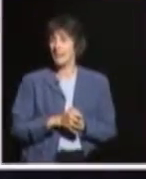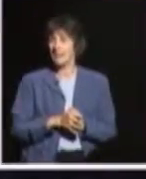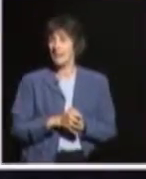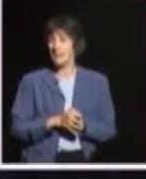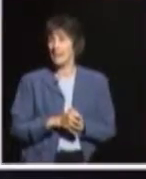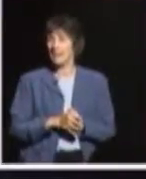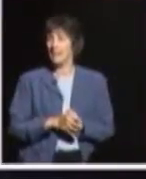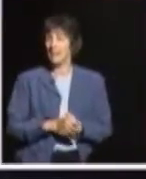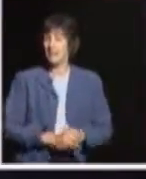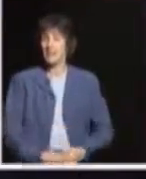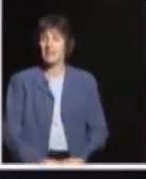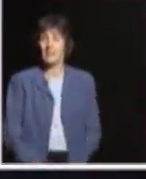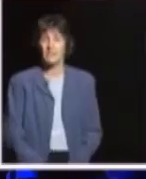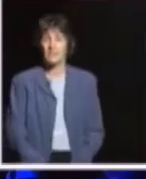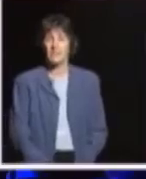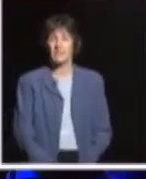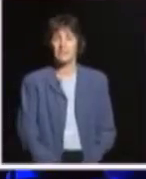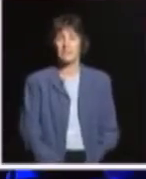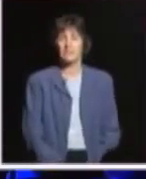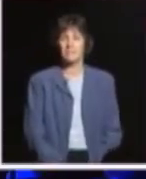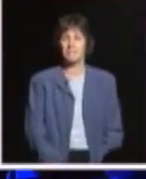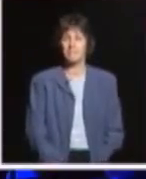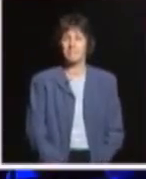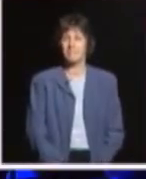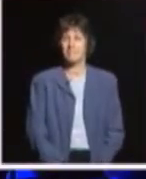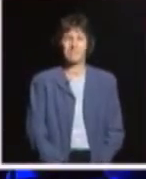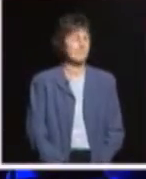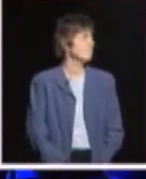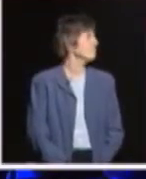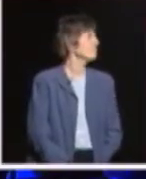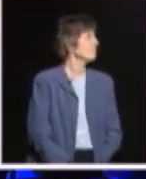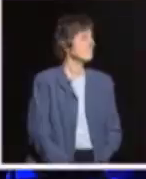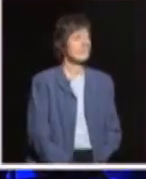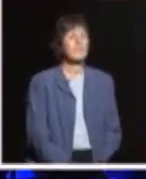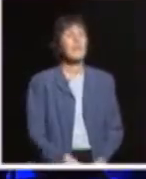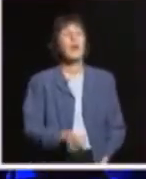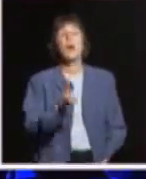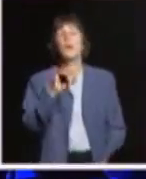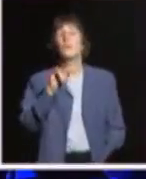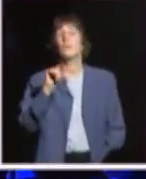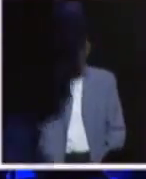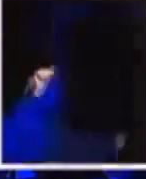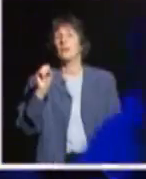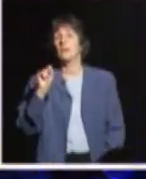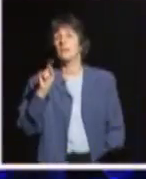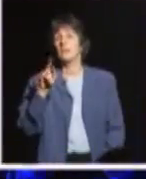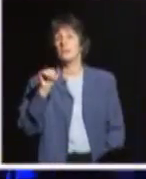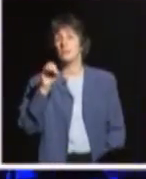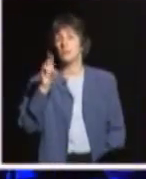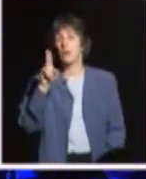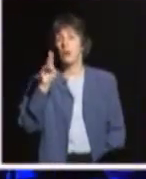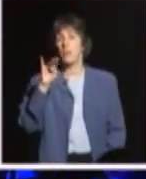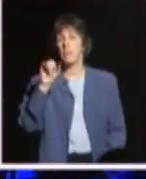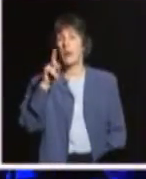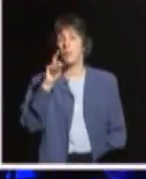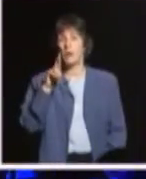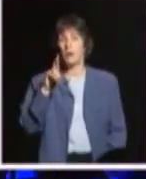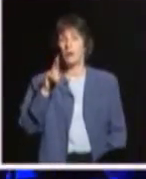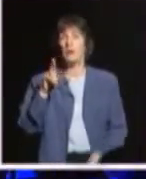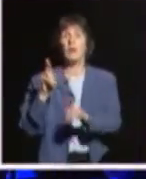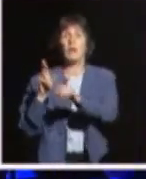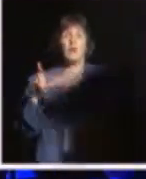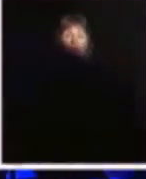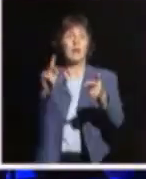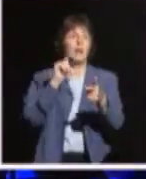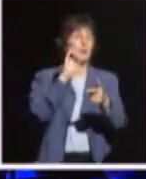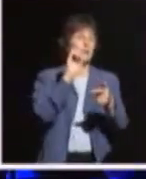very much for listening. Thank you. Okay, next we have Rita Straubhaar, followed by Tom Rako, and the question goes first